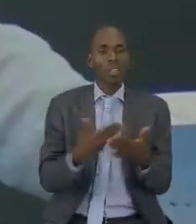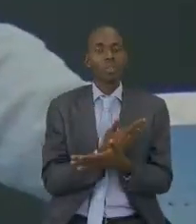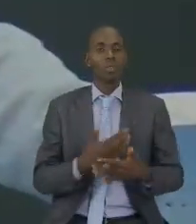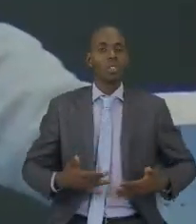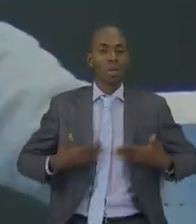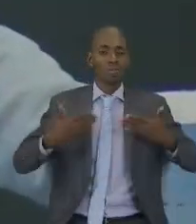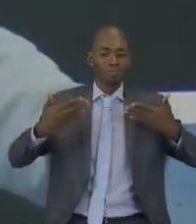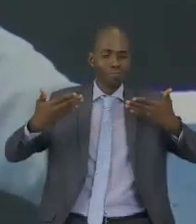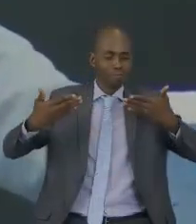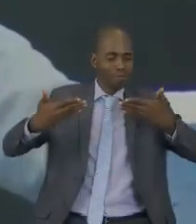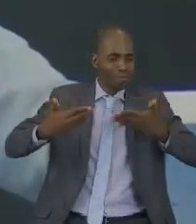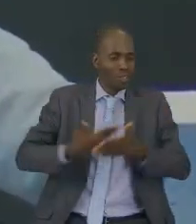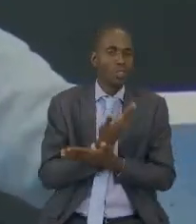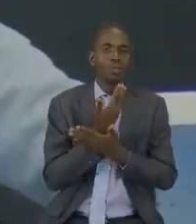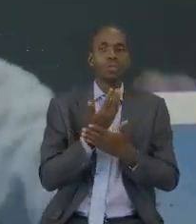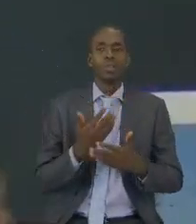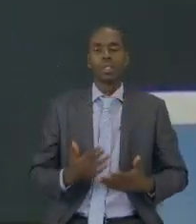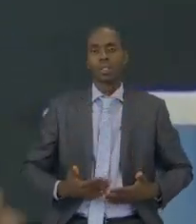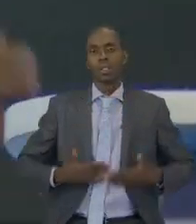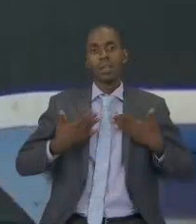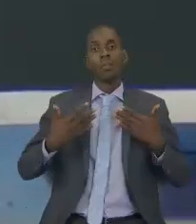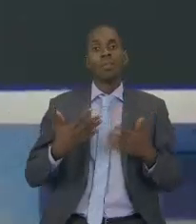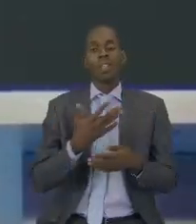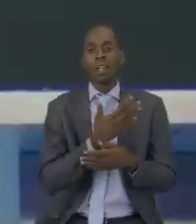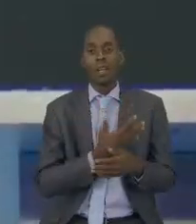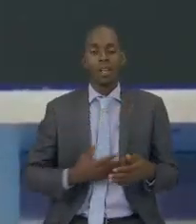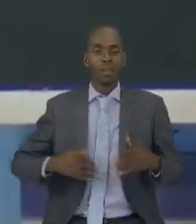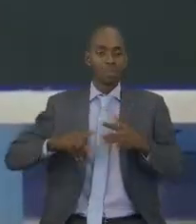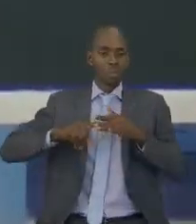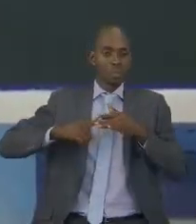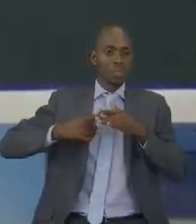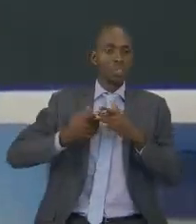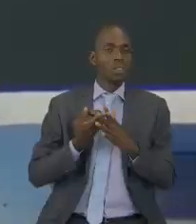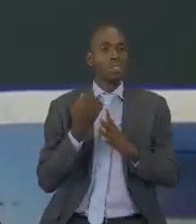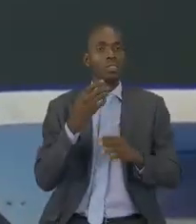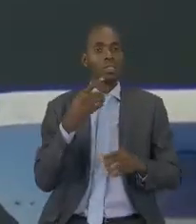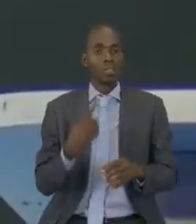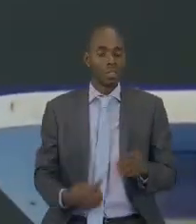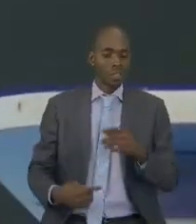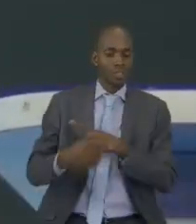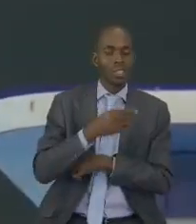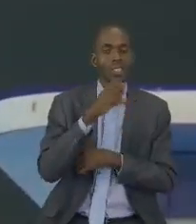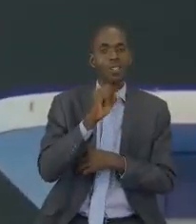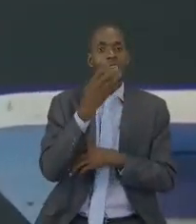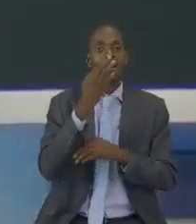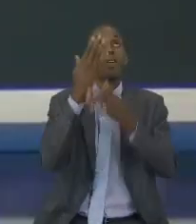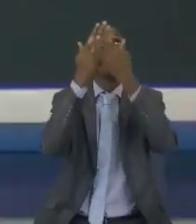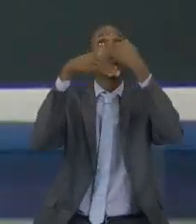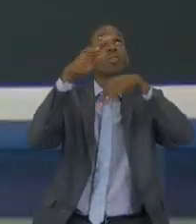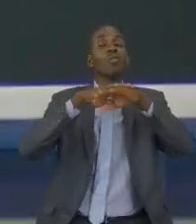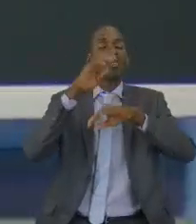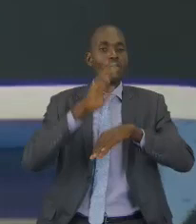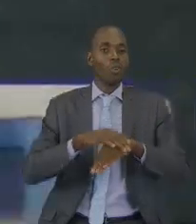branch, new life. And you begin the days of heaven on